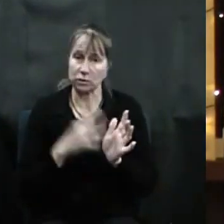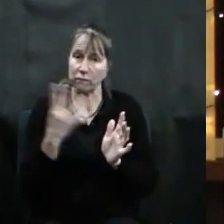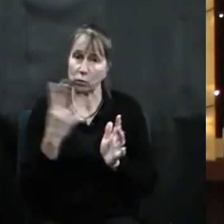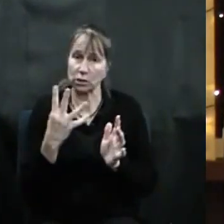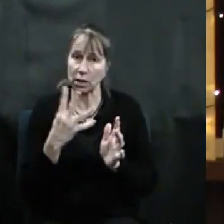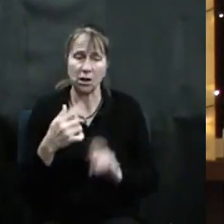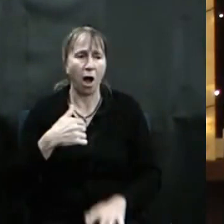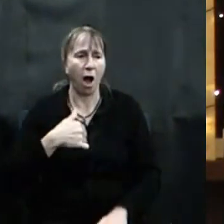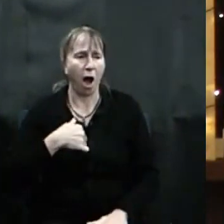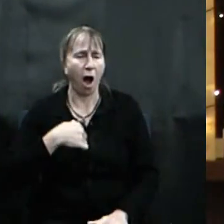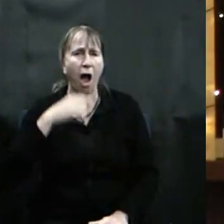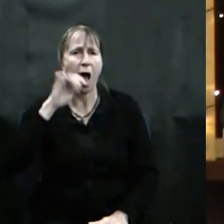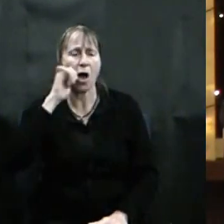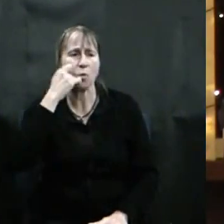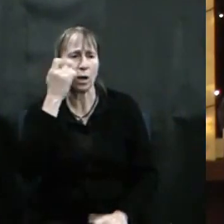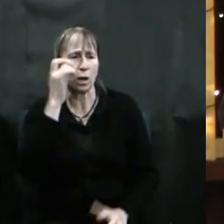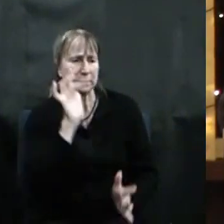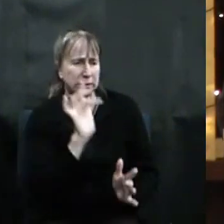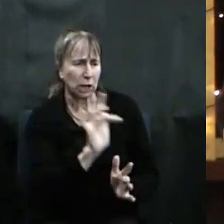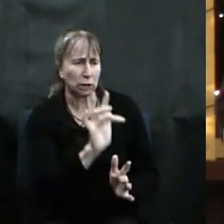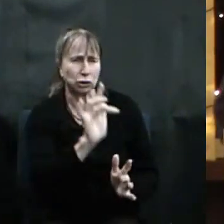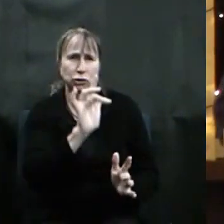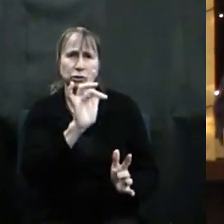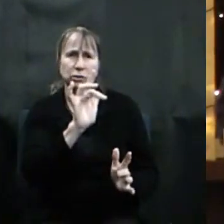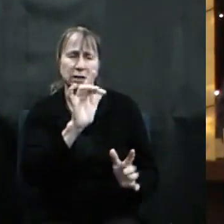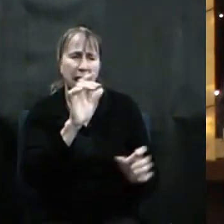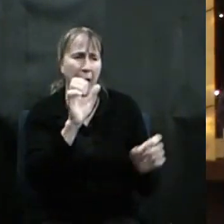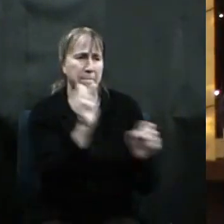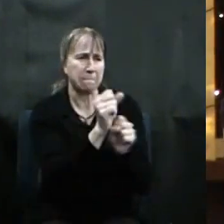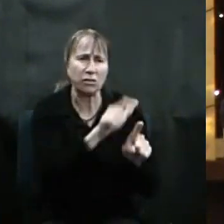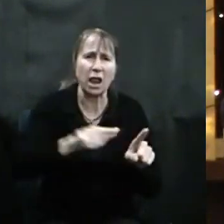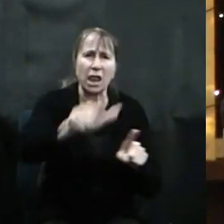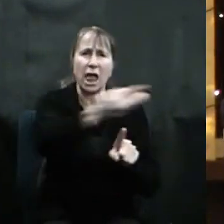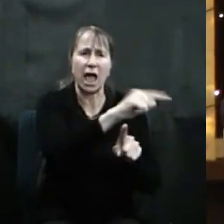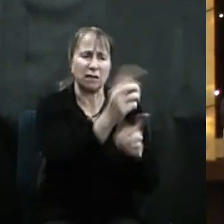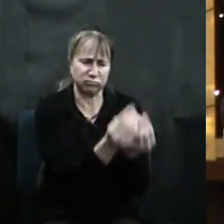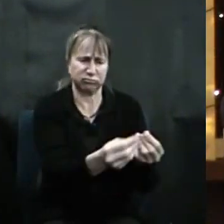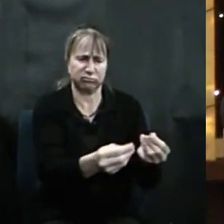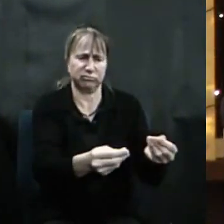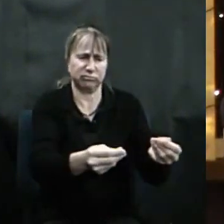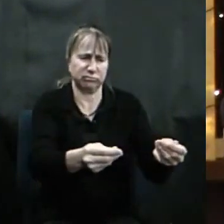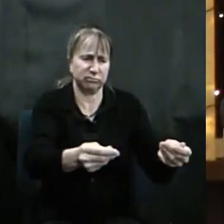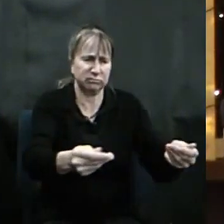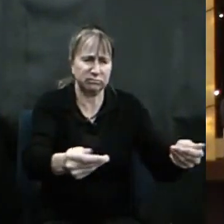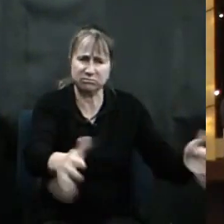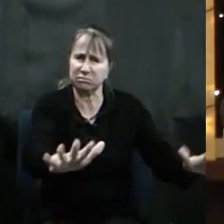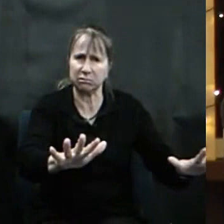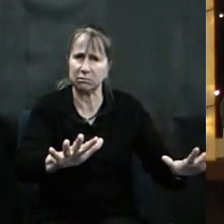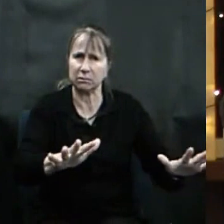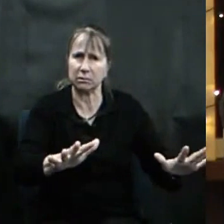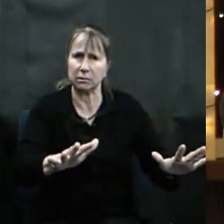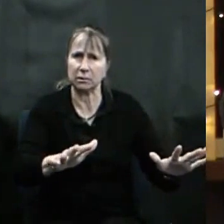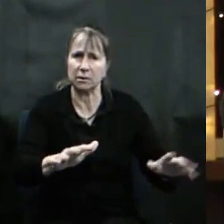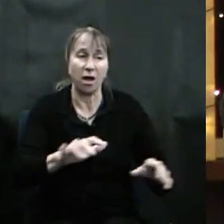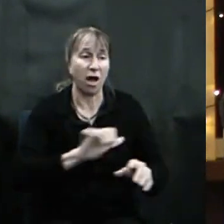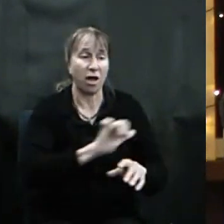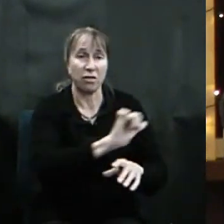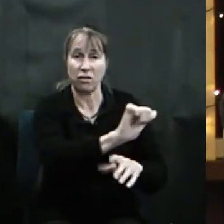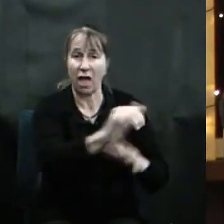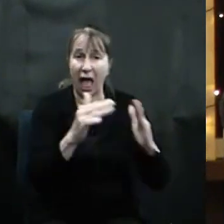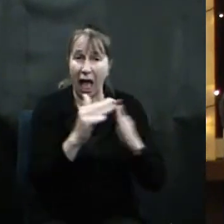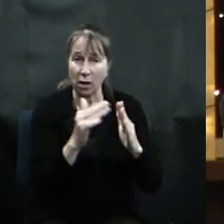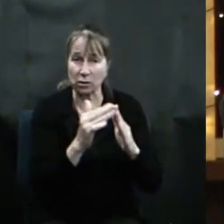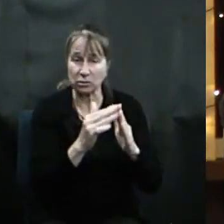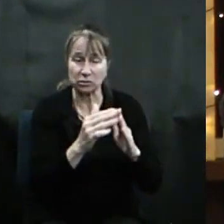I will stretch out my hand against them and make the land desolate and waste in all their dwelling places from the